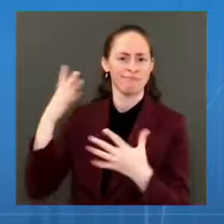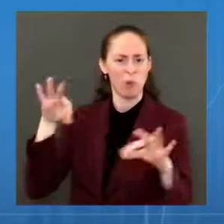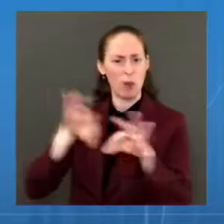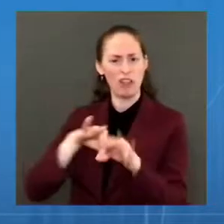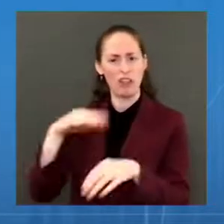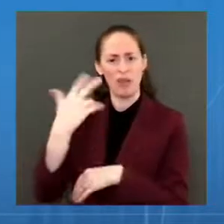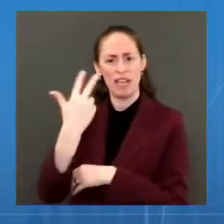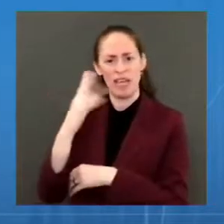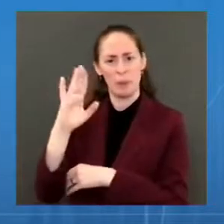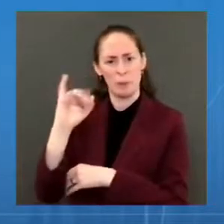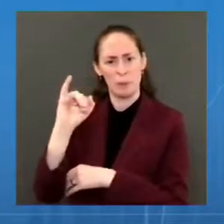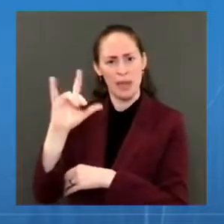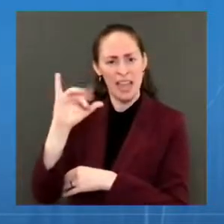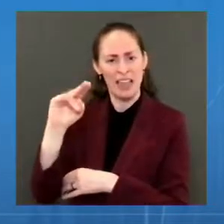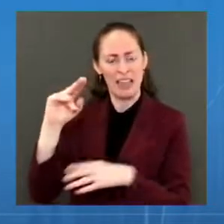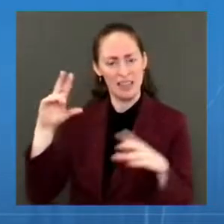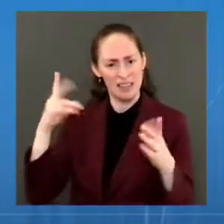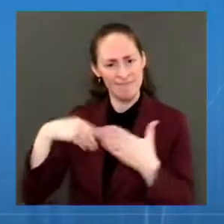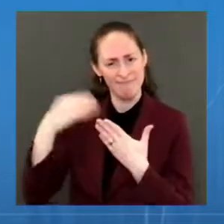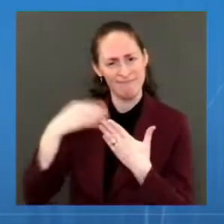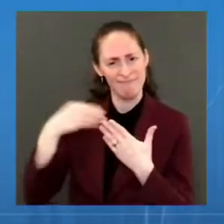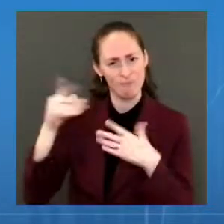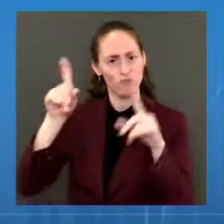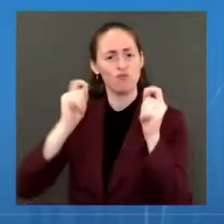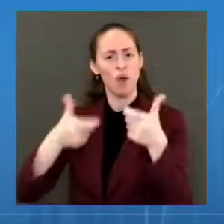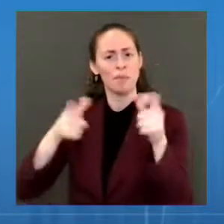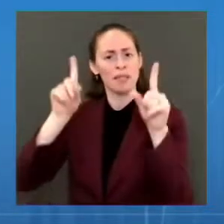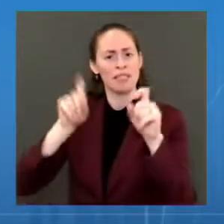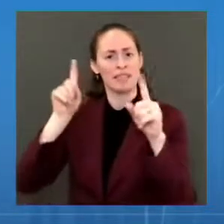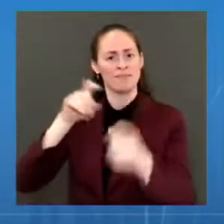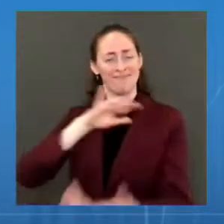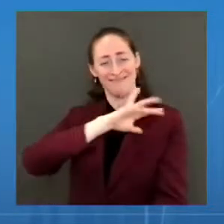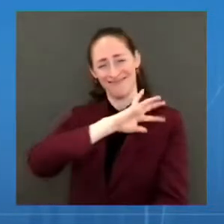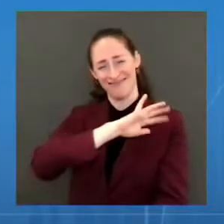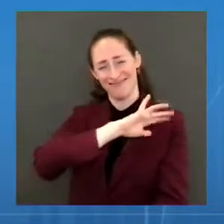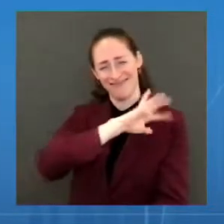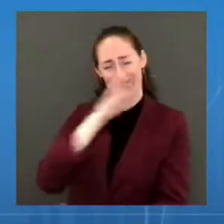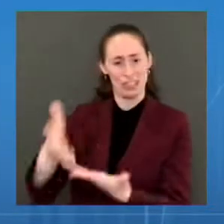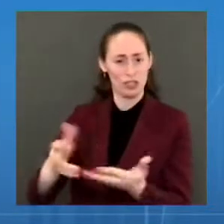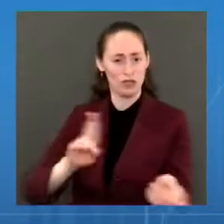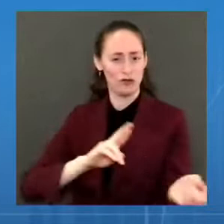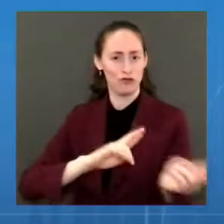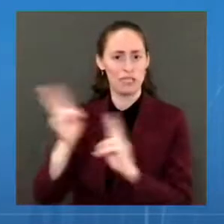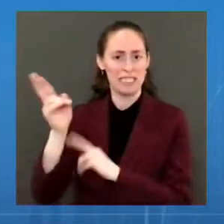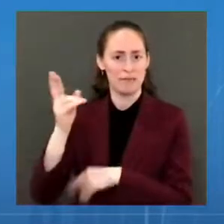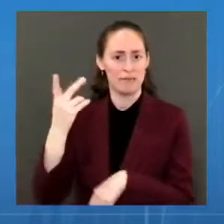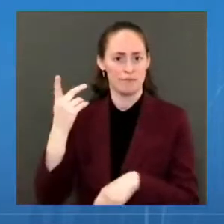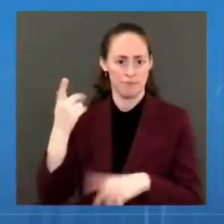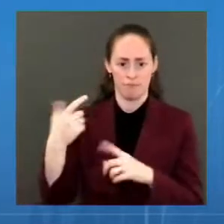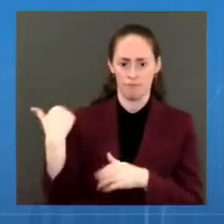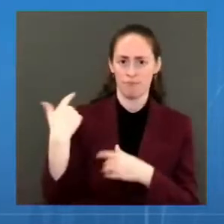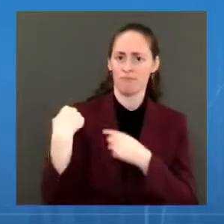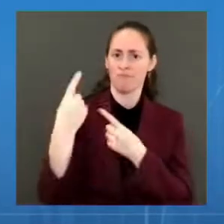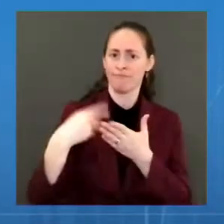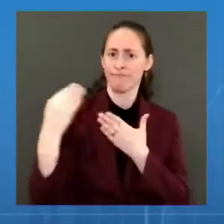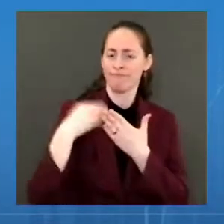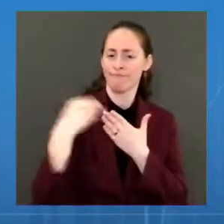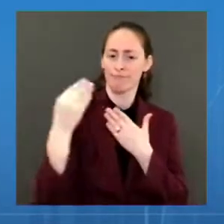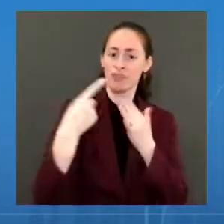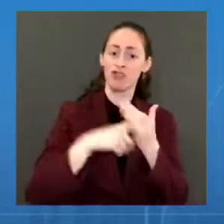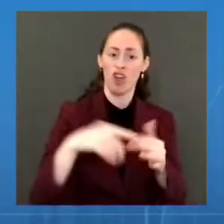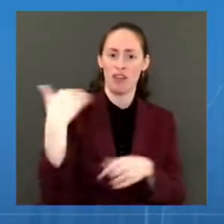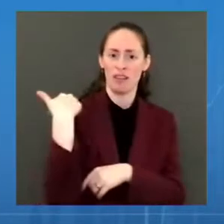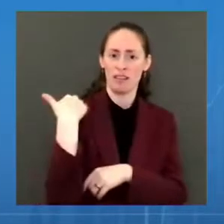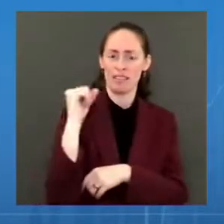order to quadruple the supply of at-home tests from September to December. Just today, in fact,